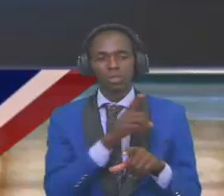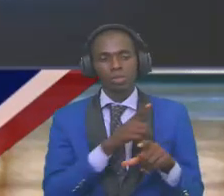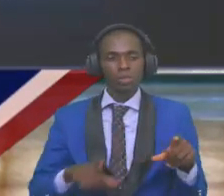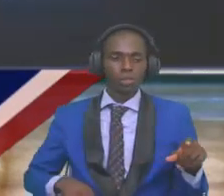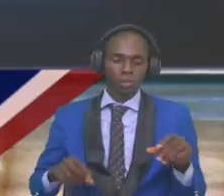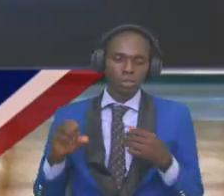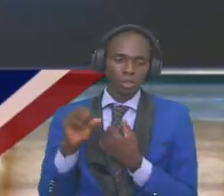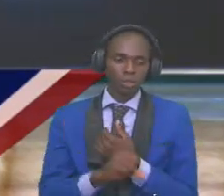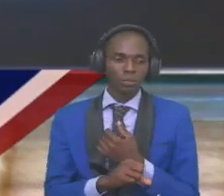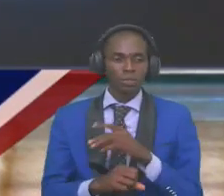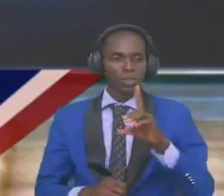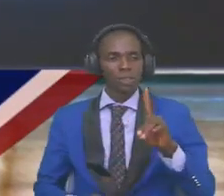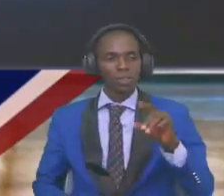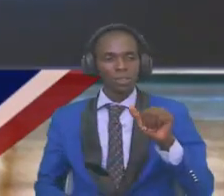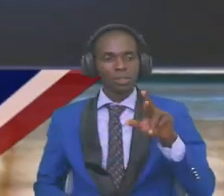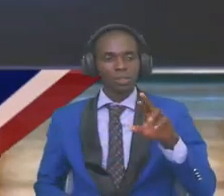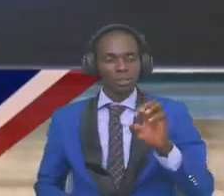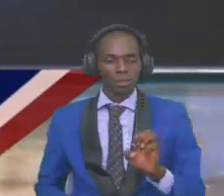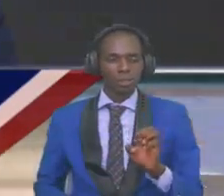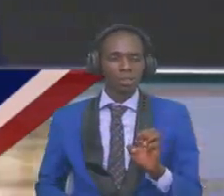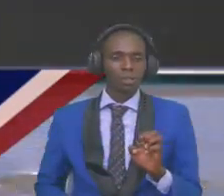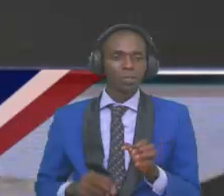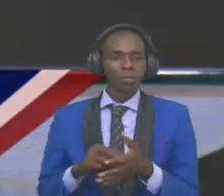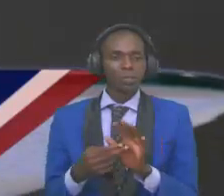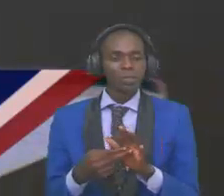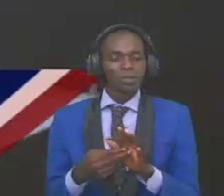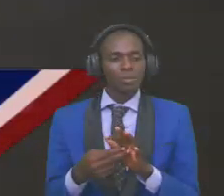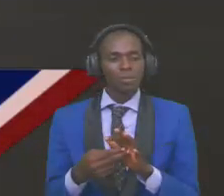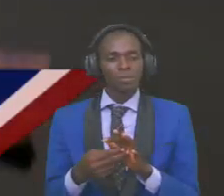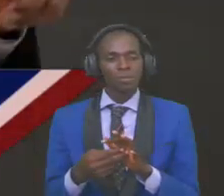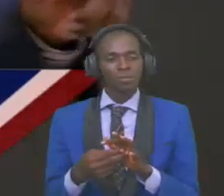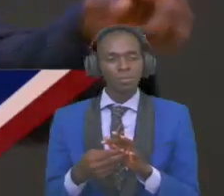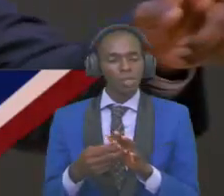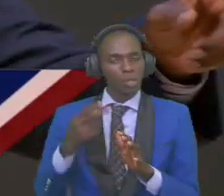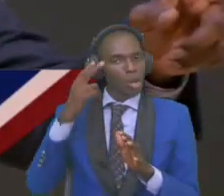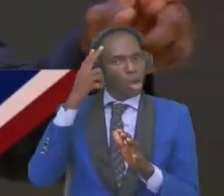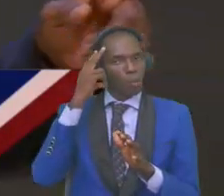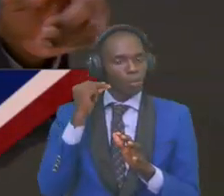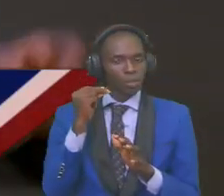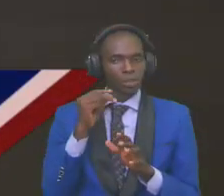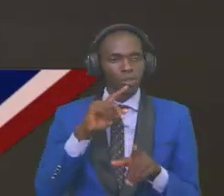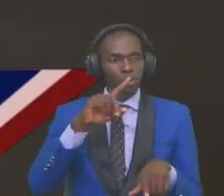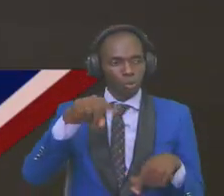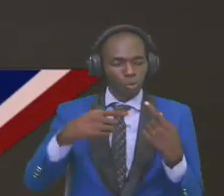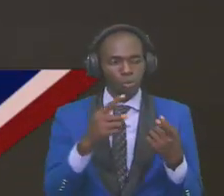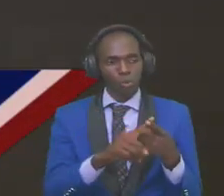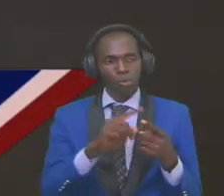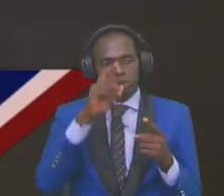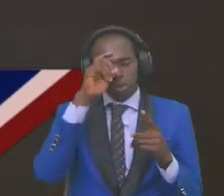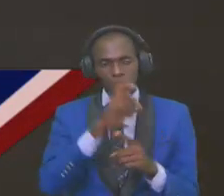word, to dare, that means Moses, go to Pharaoh and tell